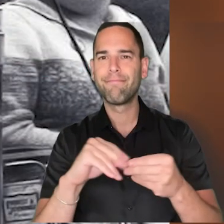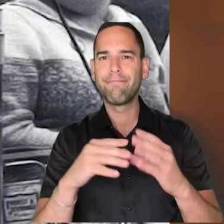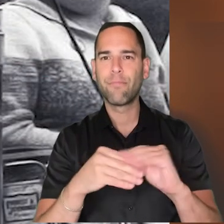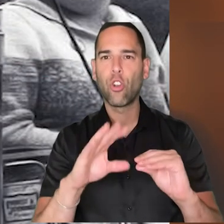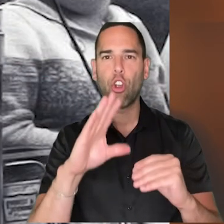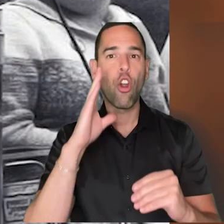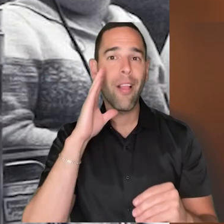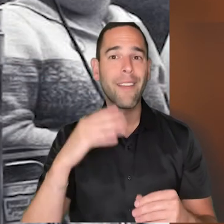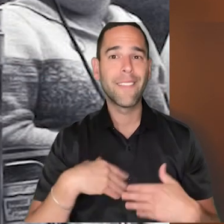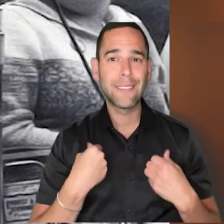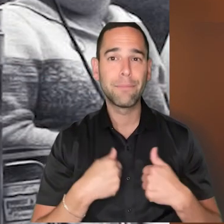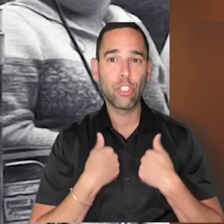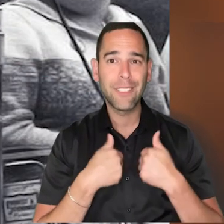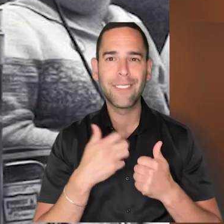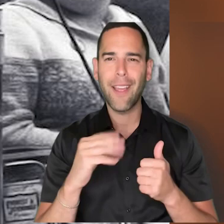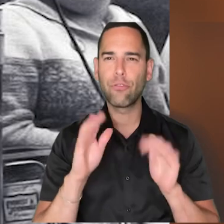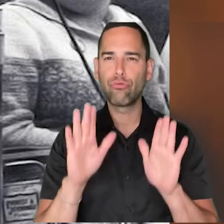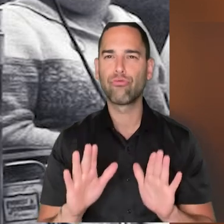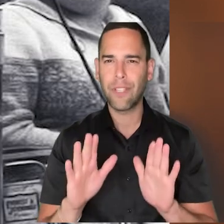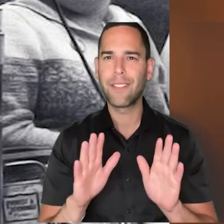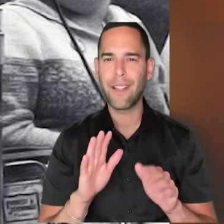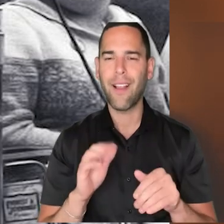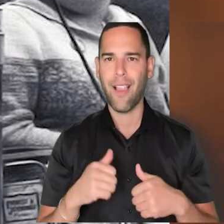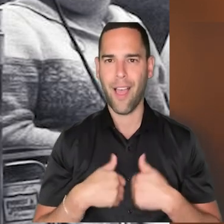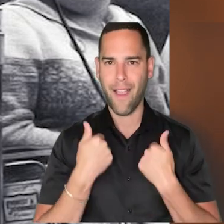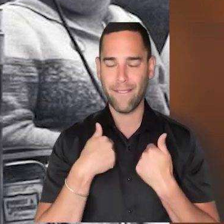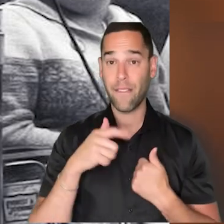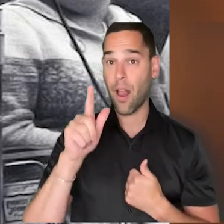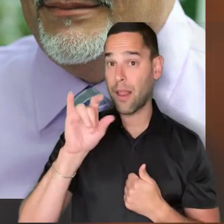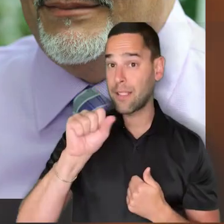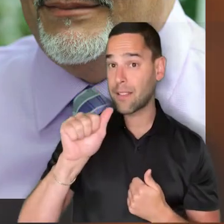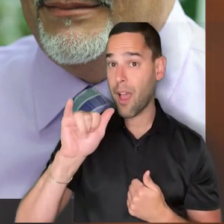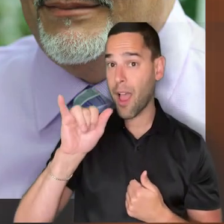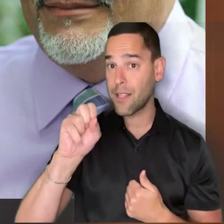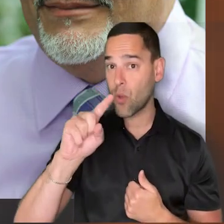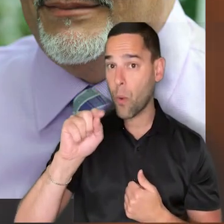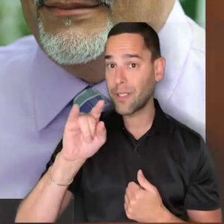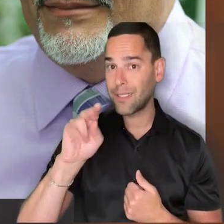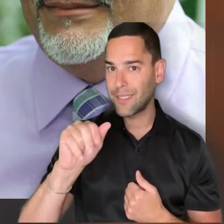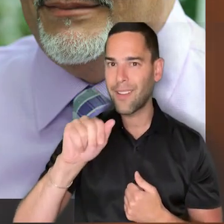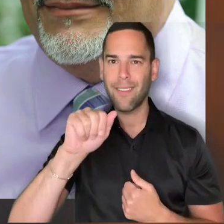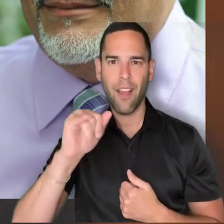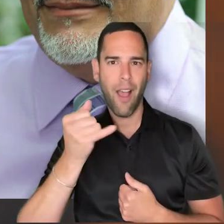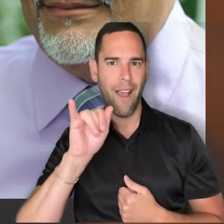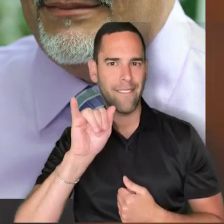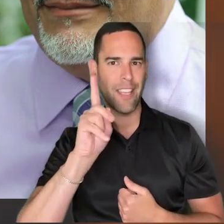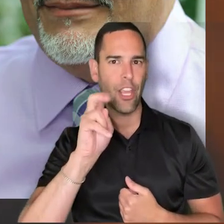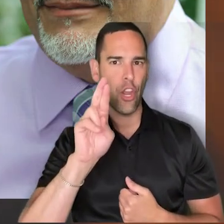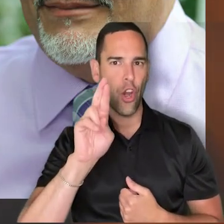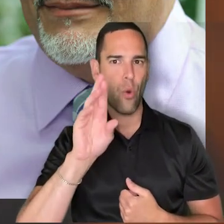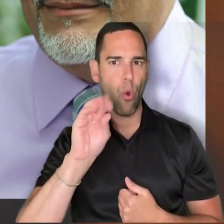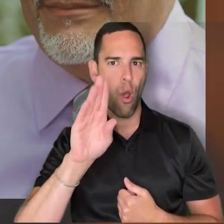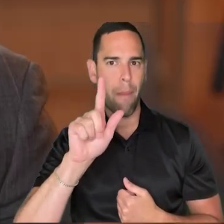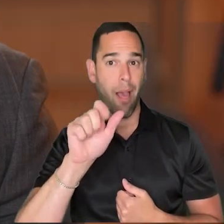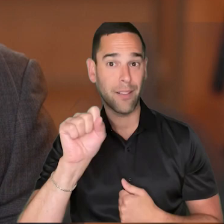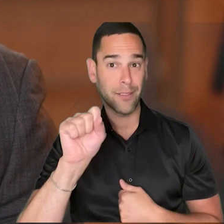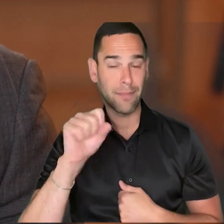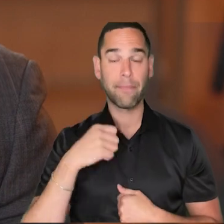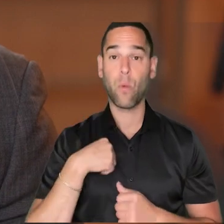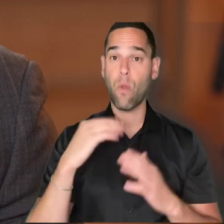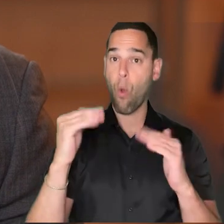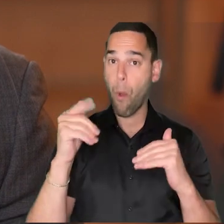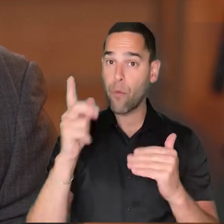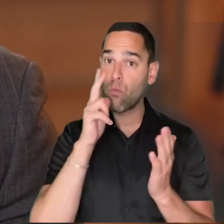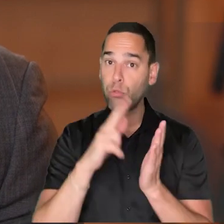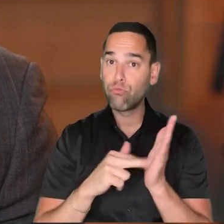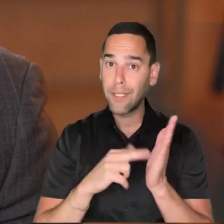her lived experience and amazing life, as well as to our themed advisors, Lisa Iezzoni and Javier Robles. It is